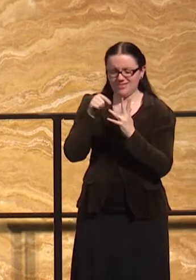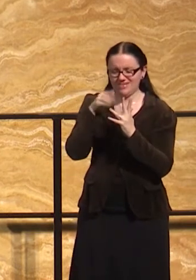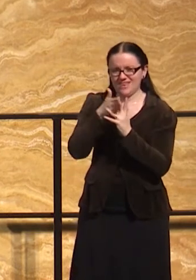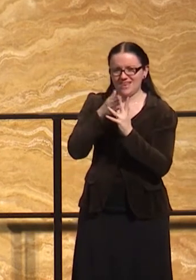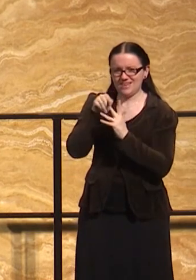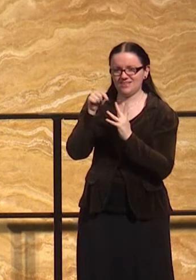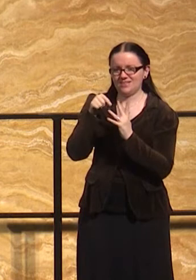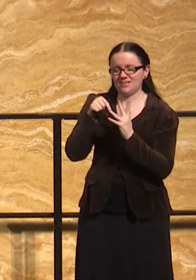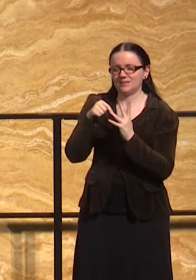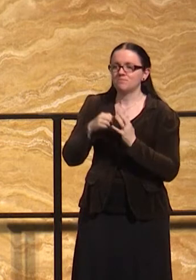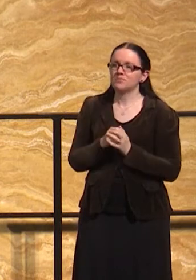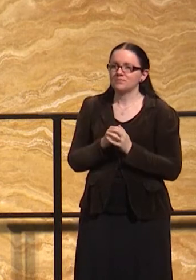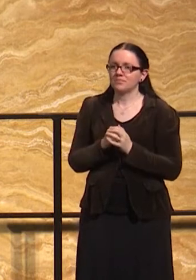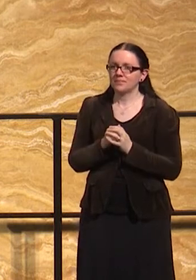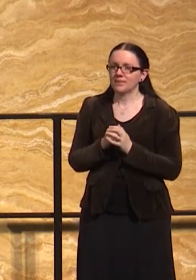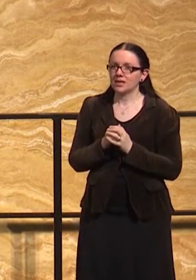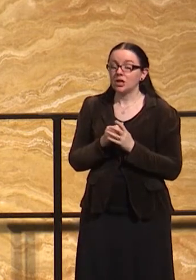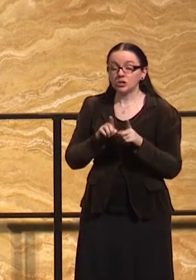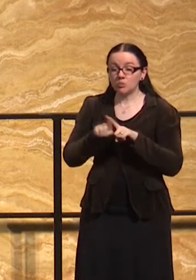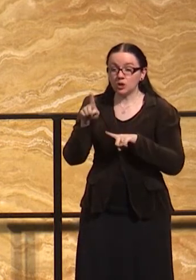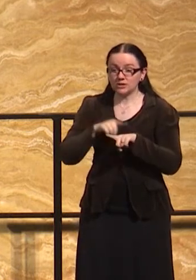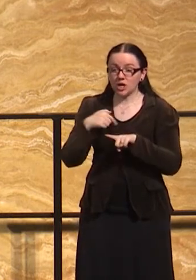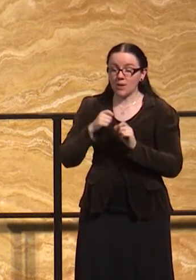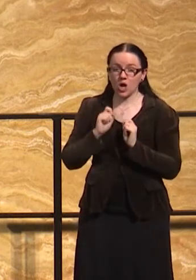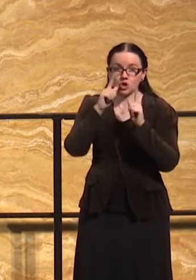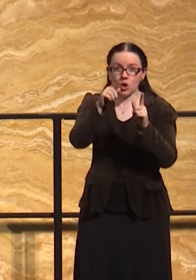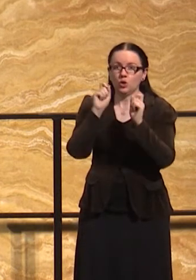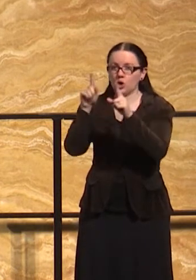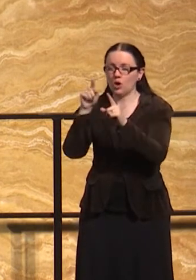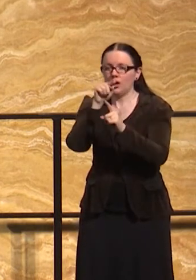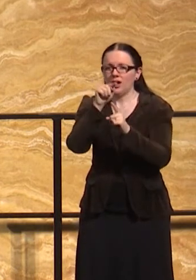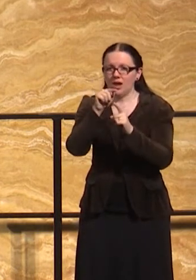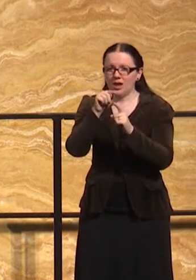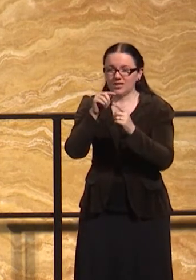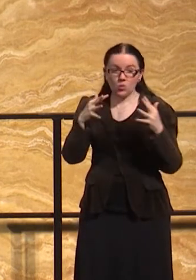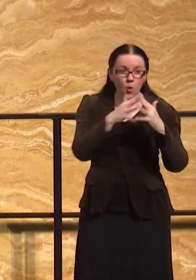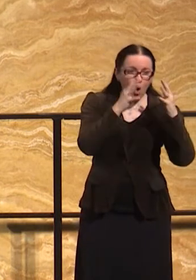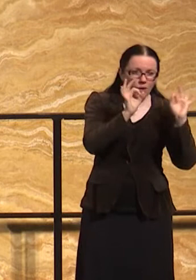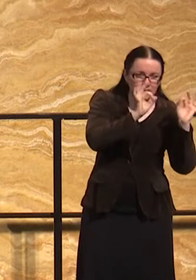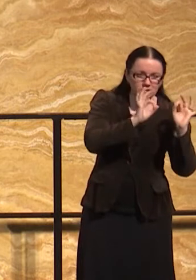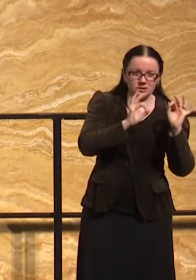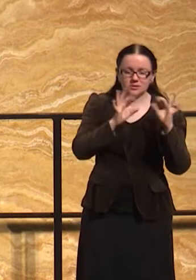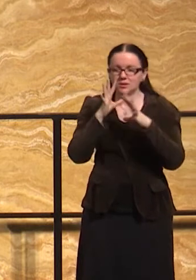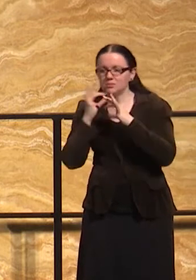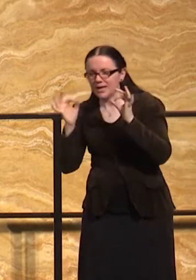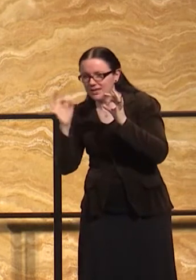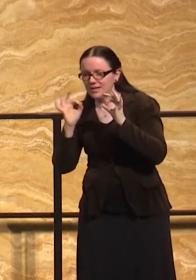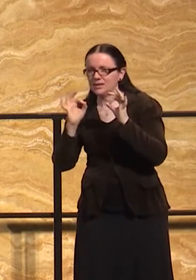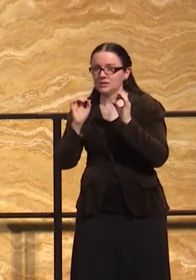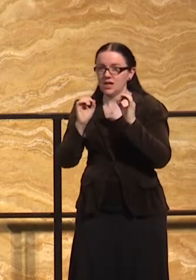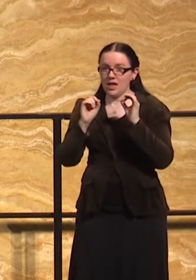cover are somewhere in between. They're not necessarily open conflict, hot conflict. They're definitely not